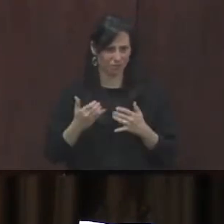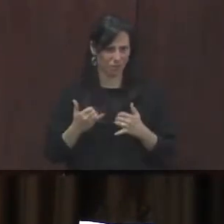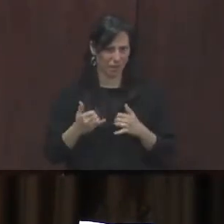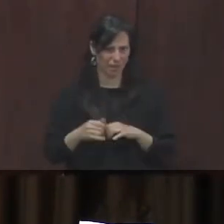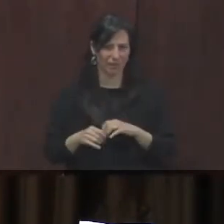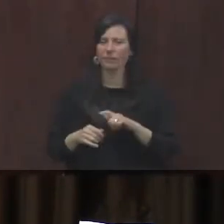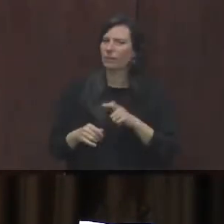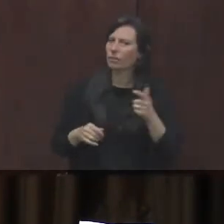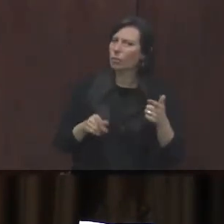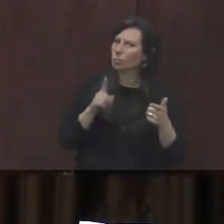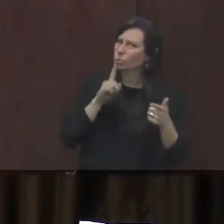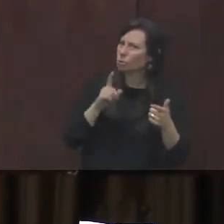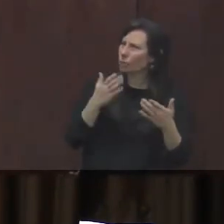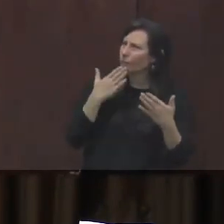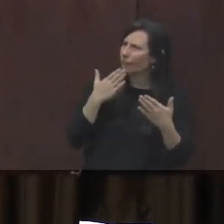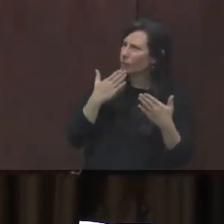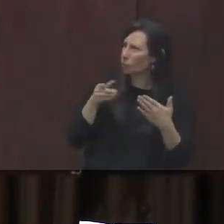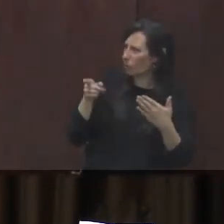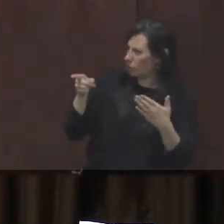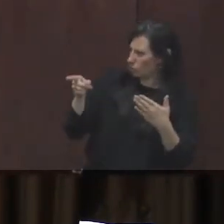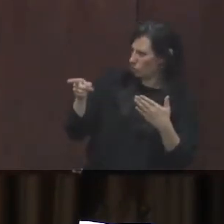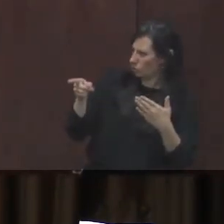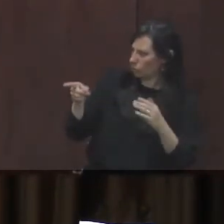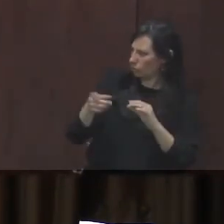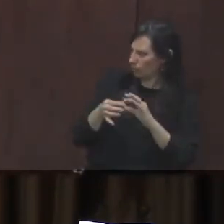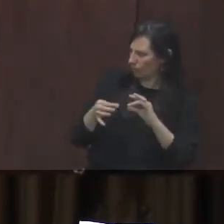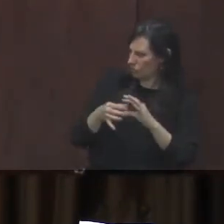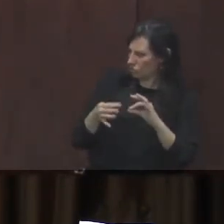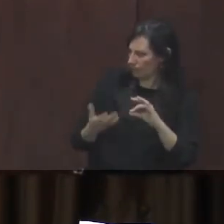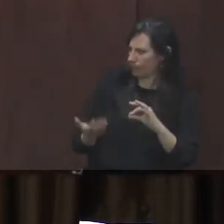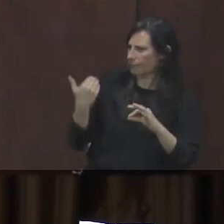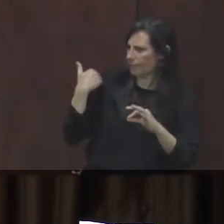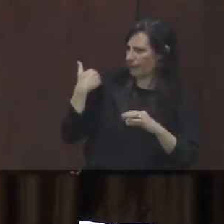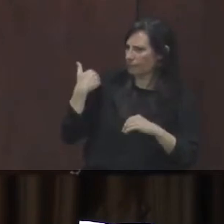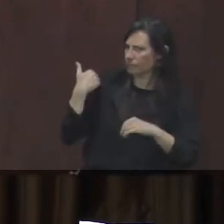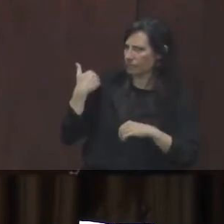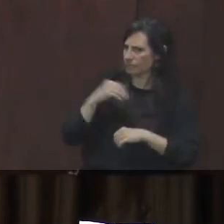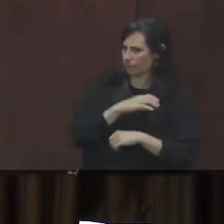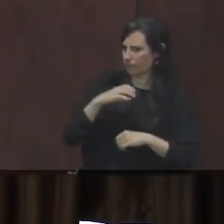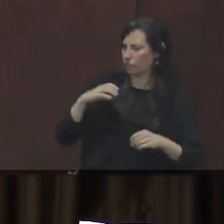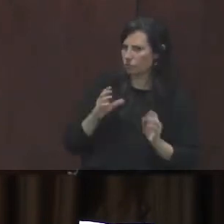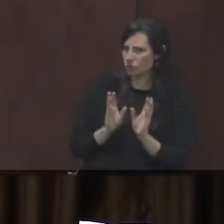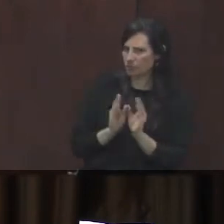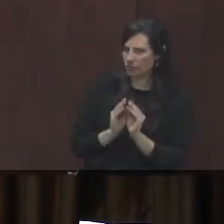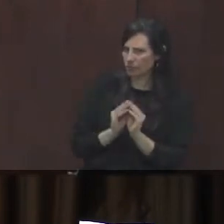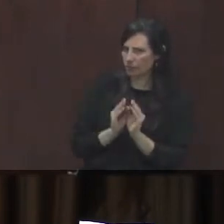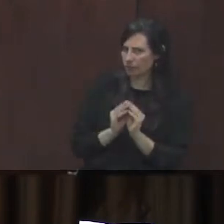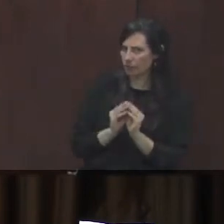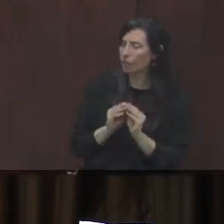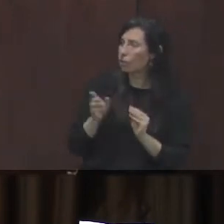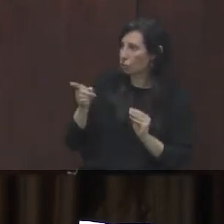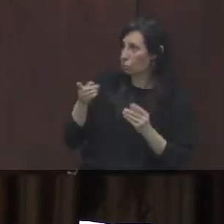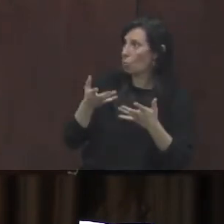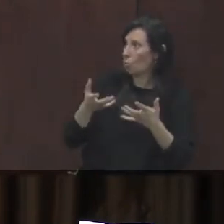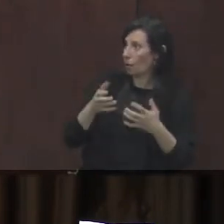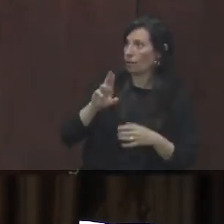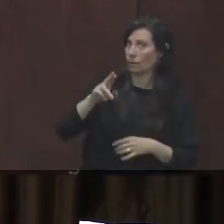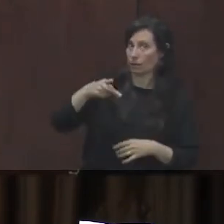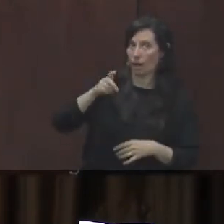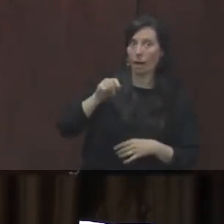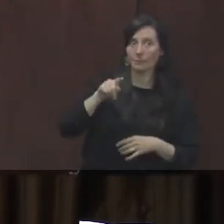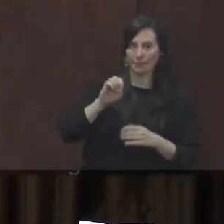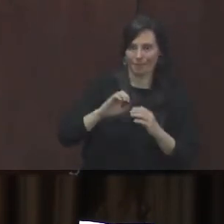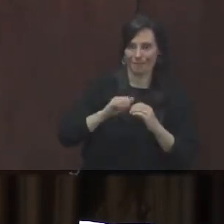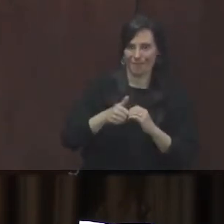Commissioner Beachford, that you had mentioned at our last time that we were together that you wanted some of that update of the economic